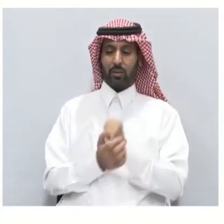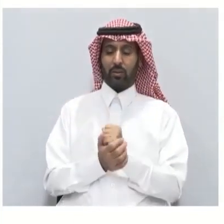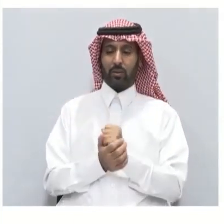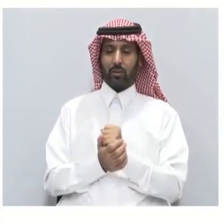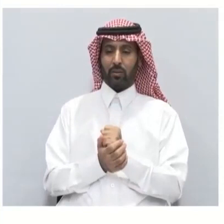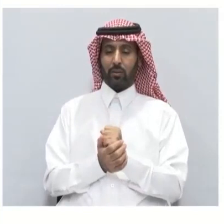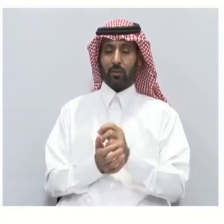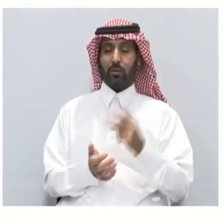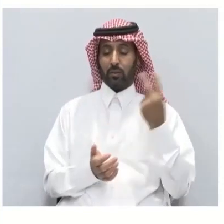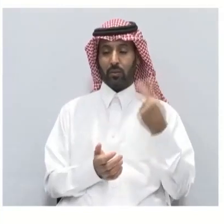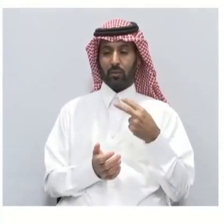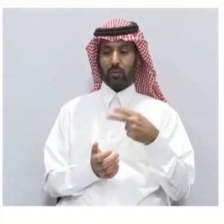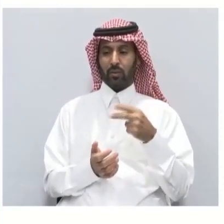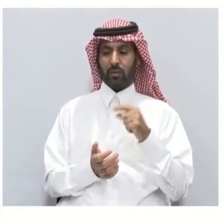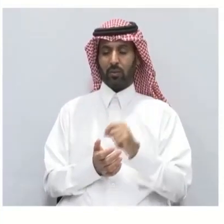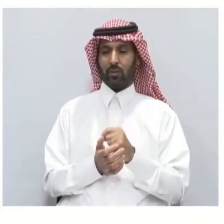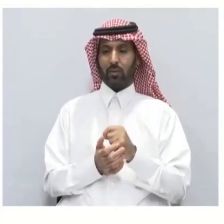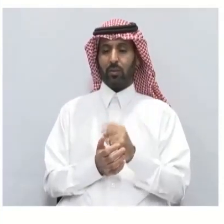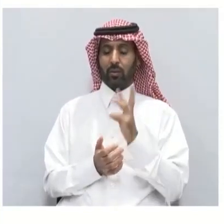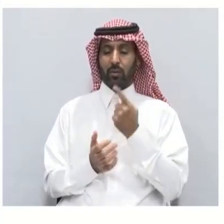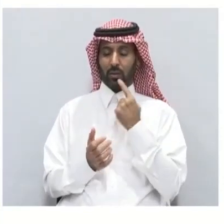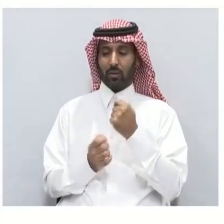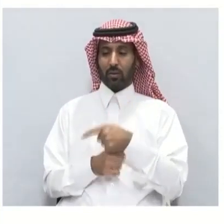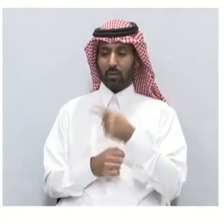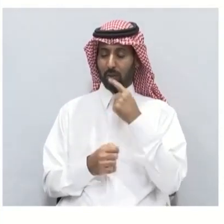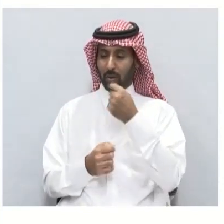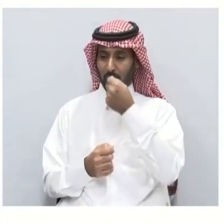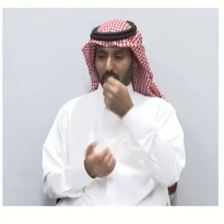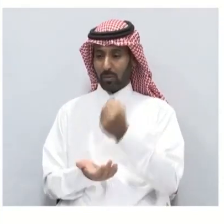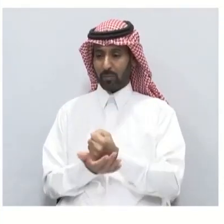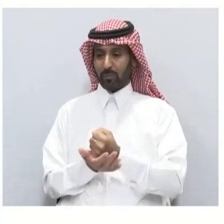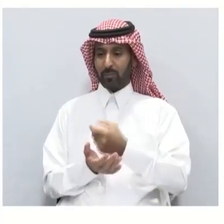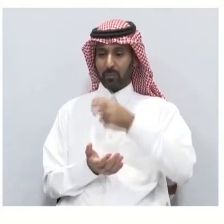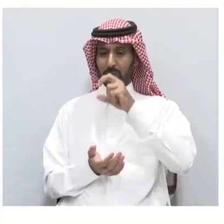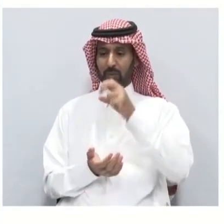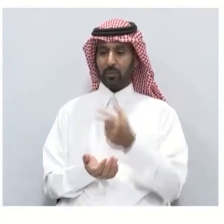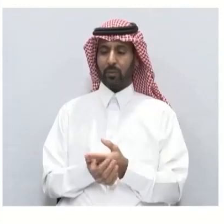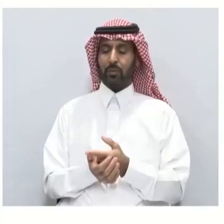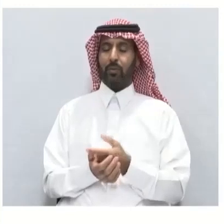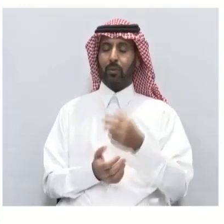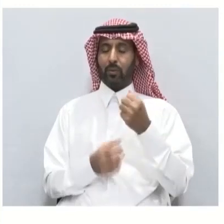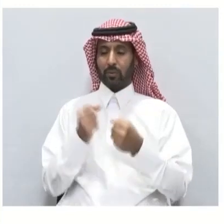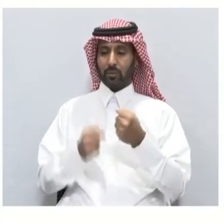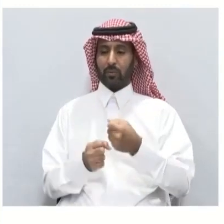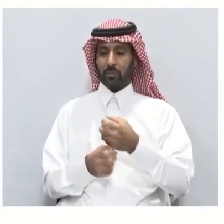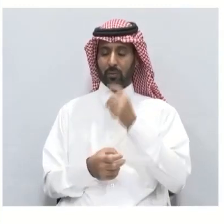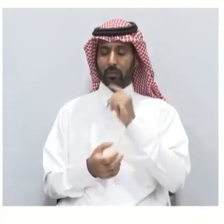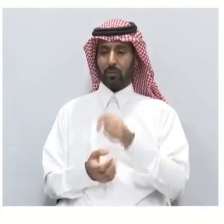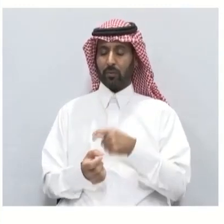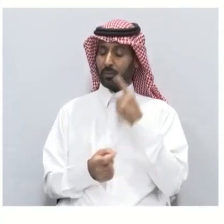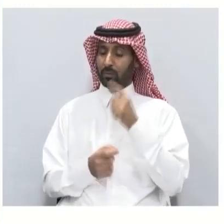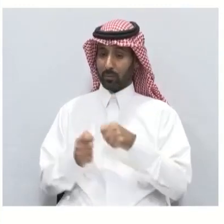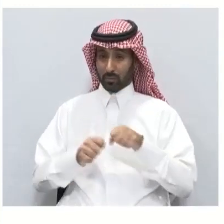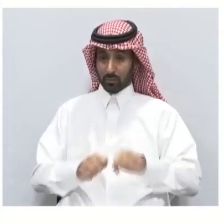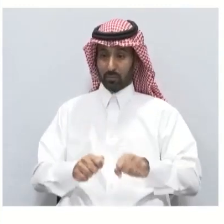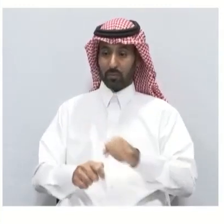Ramirez, 21, had used the credit card to buy a cappuccino at a coffee house and to buy milk and cereal at a grocery store. The